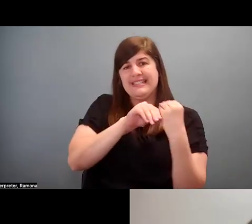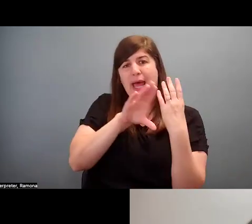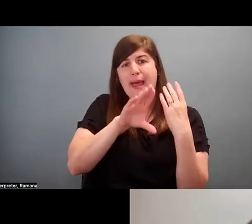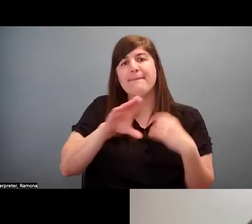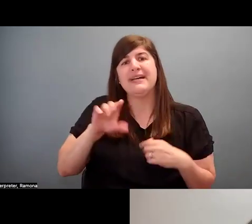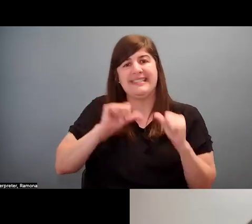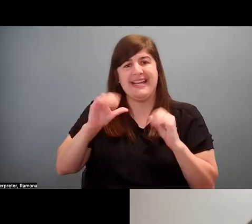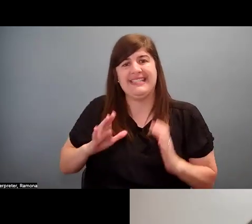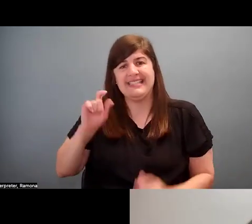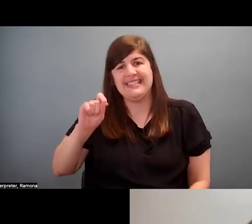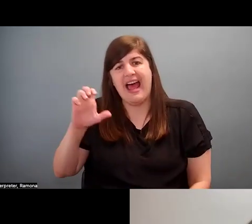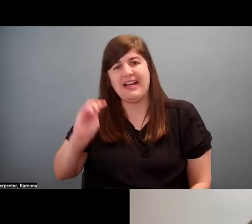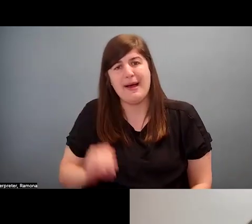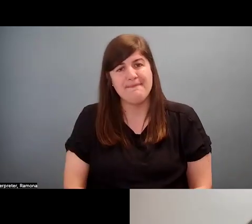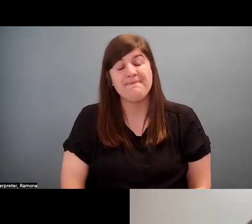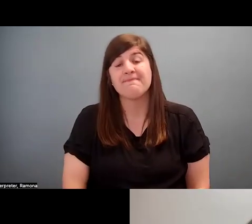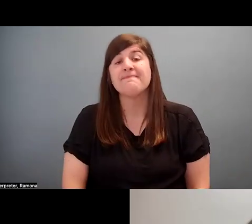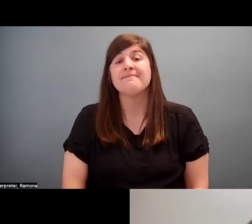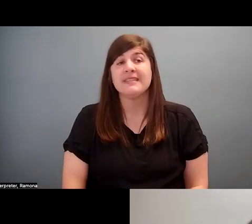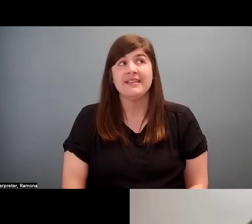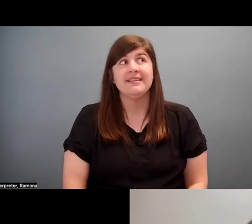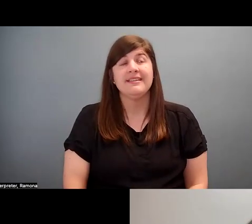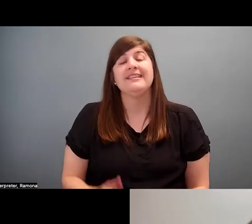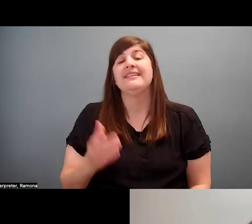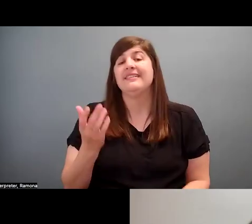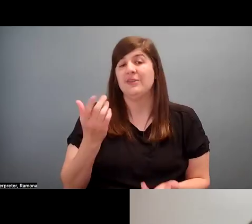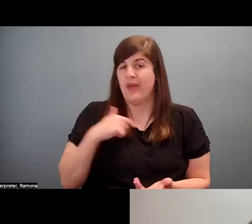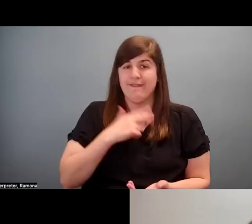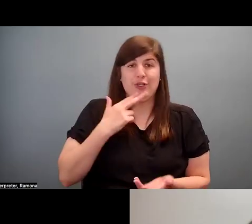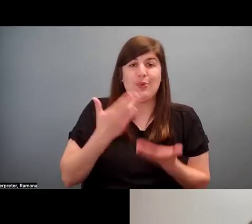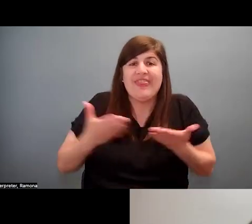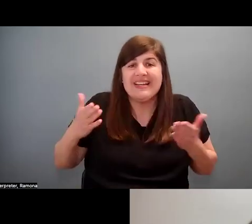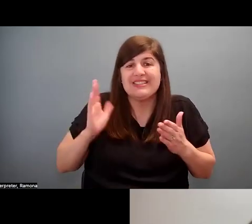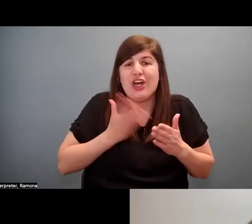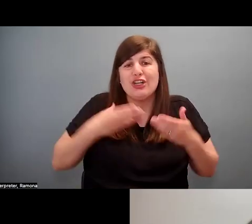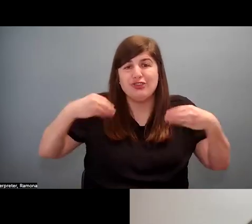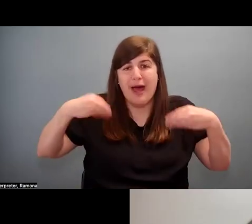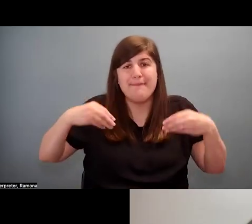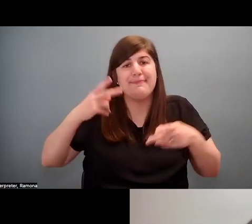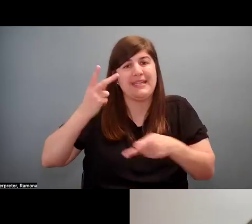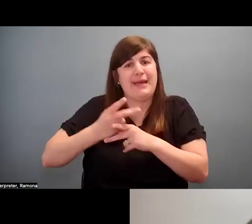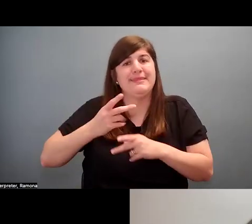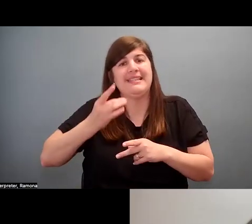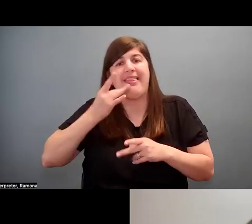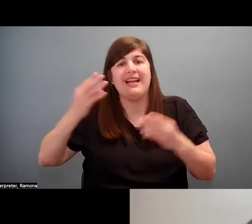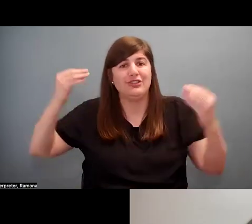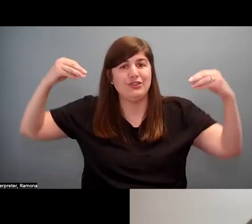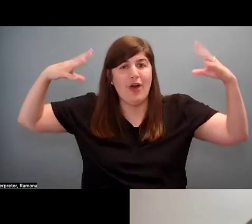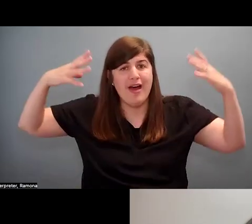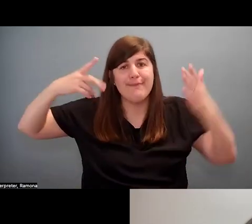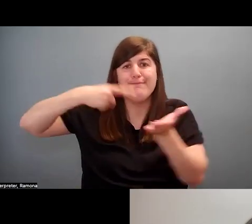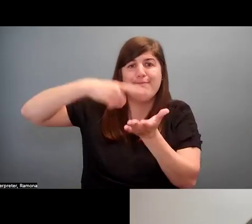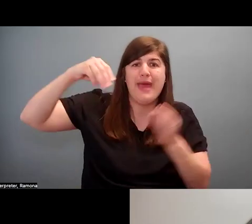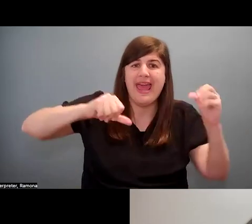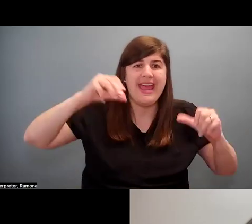Skypeascientist.com. Um, Otherwise, we have cute stuff on our shop that keeps the lights on, that pays for everything that